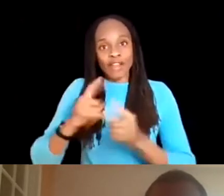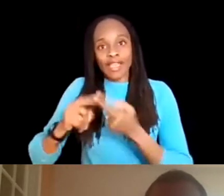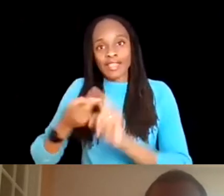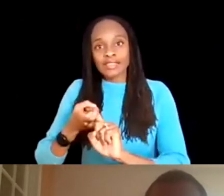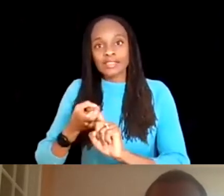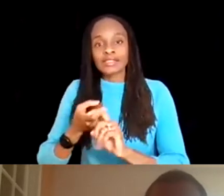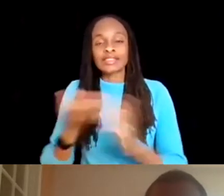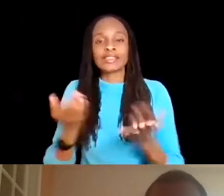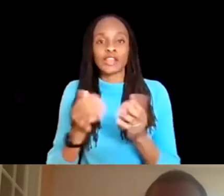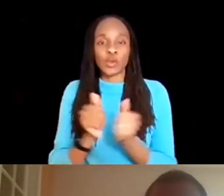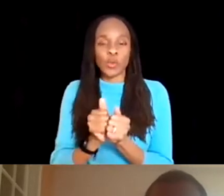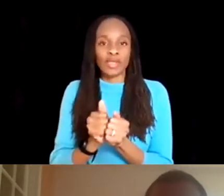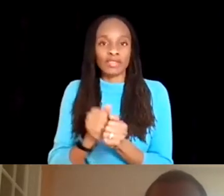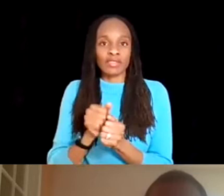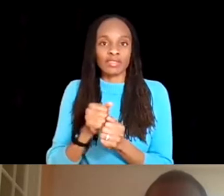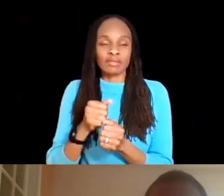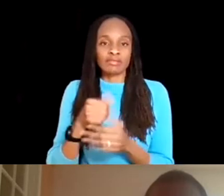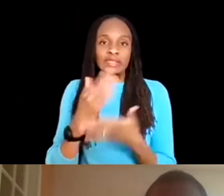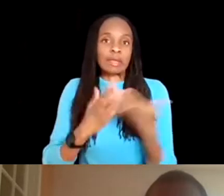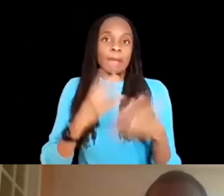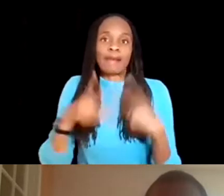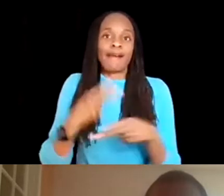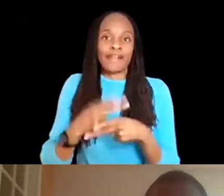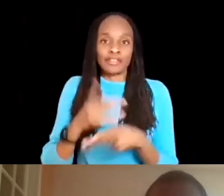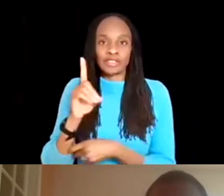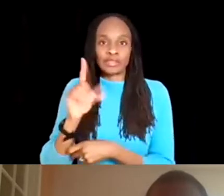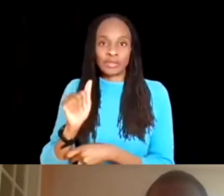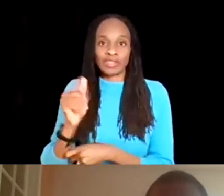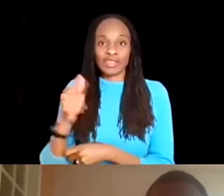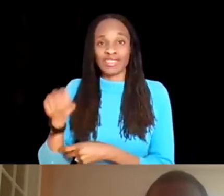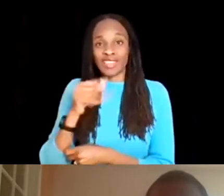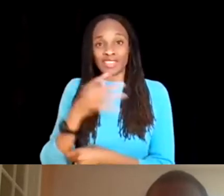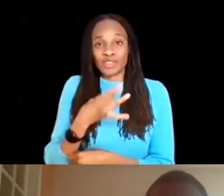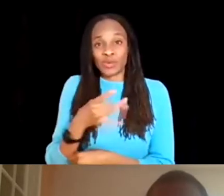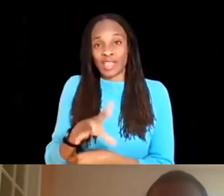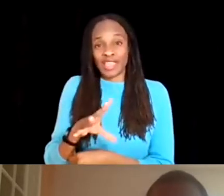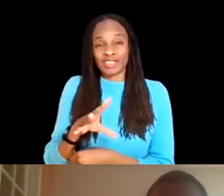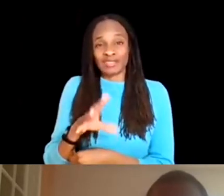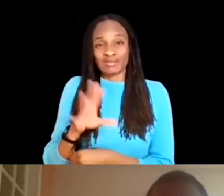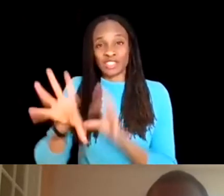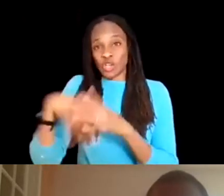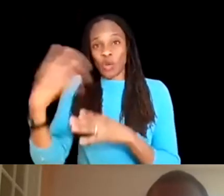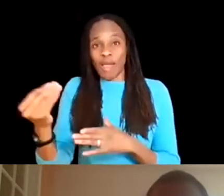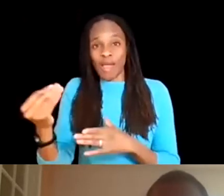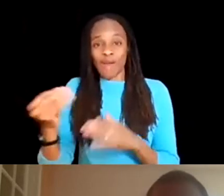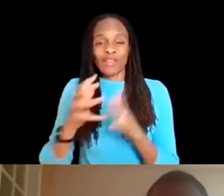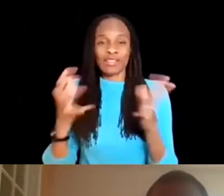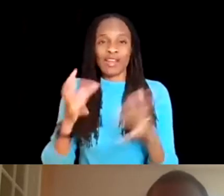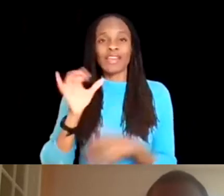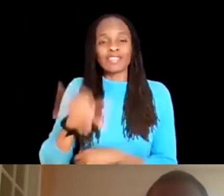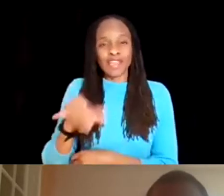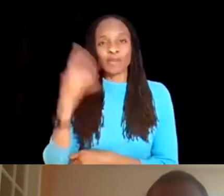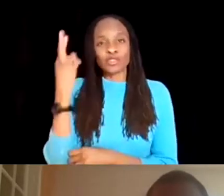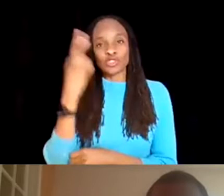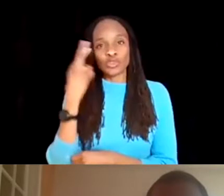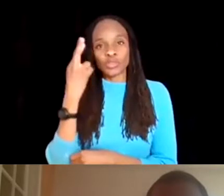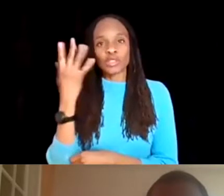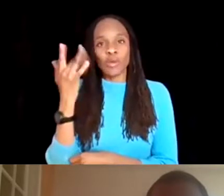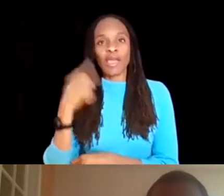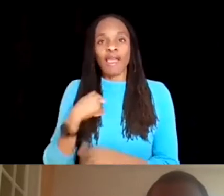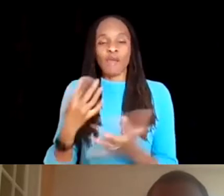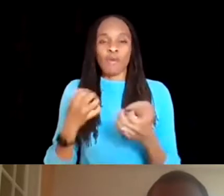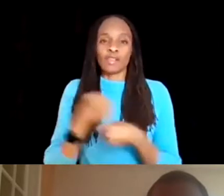know, with some kind of disability, and they just don't like to go out so much. So that was kind of a reason that I wanted to make a movie